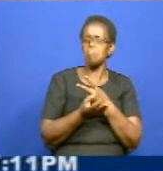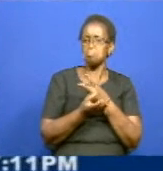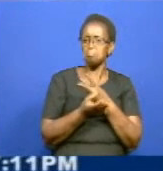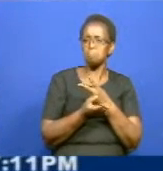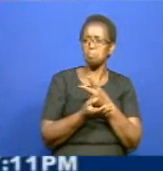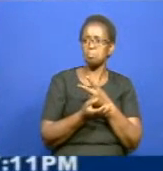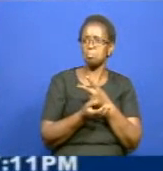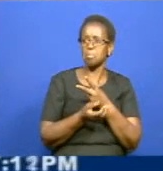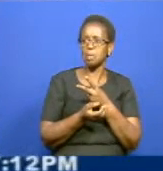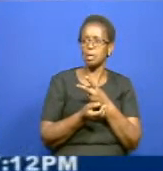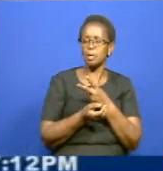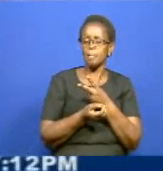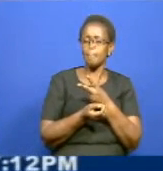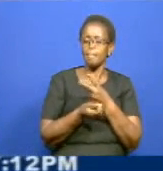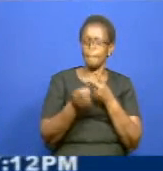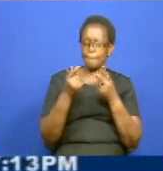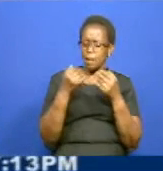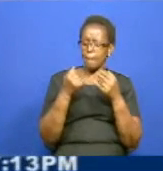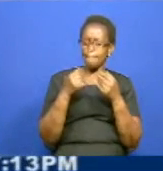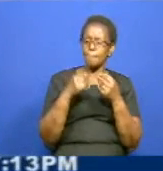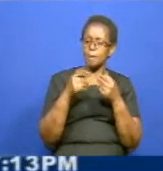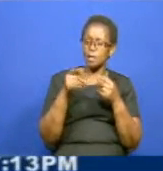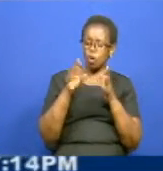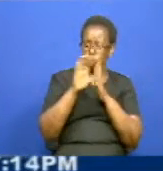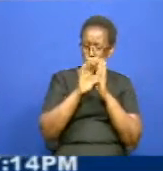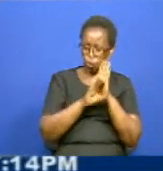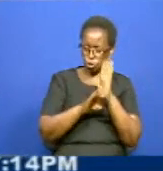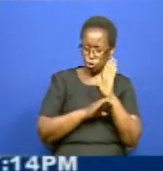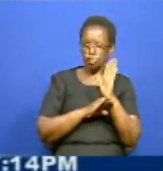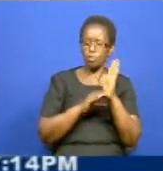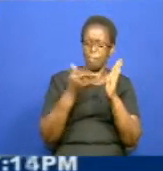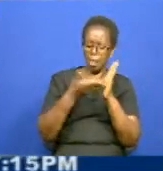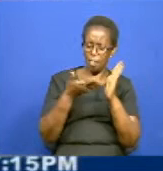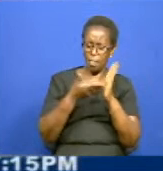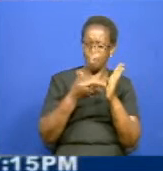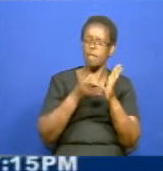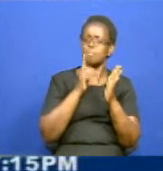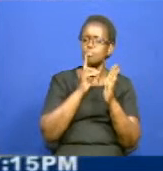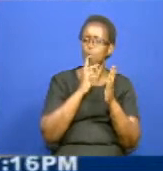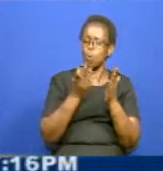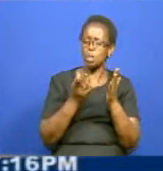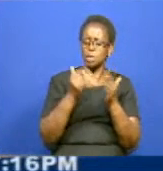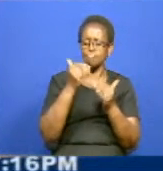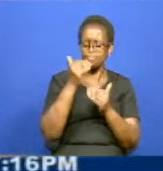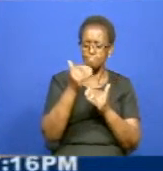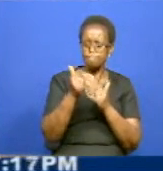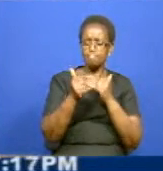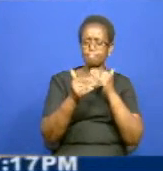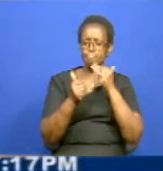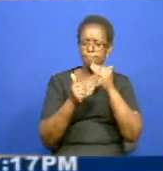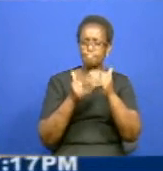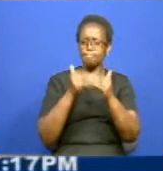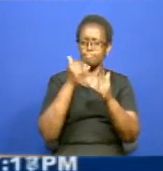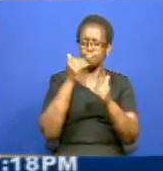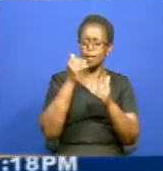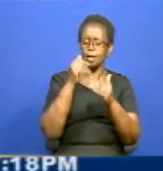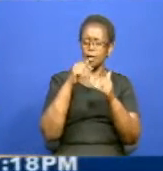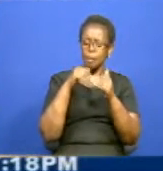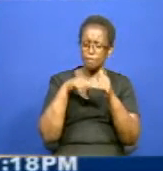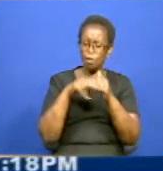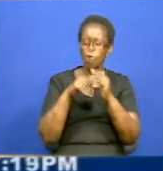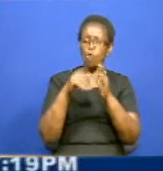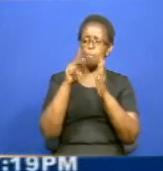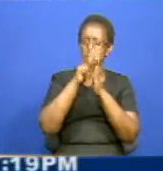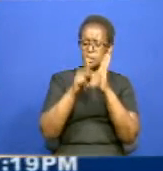of the constitutional provision that provides for progressive implementation of the principle that at